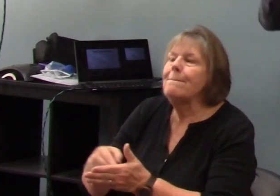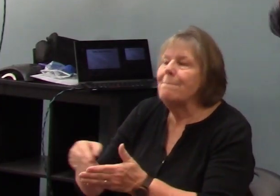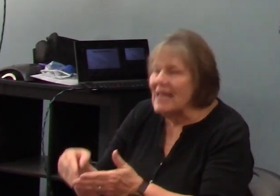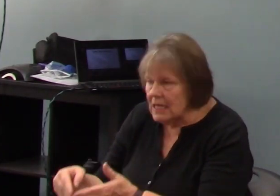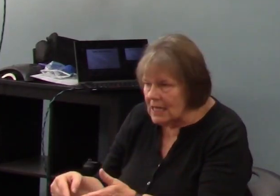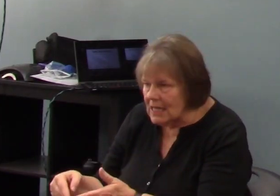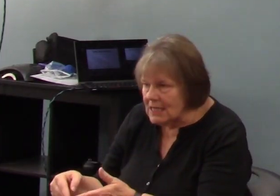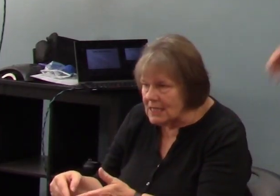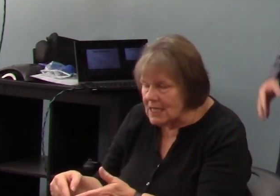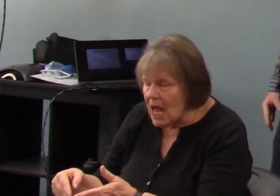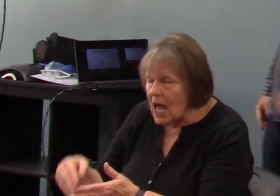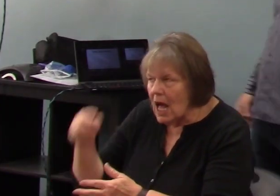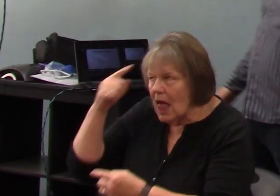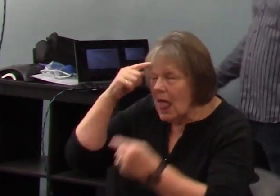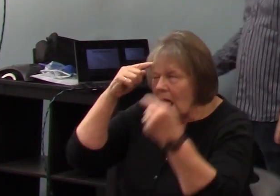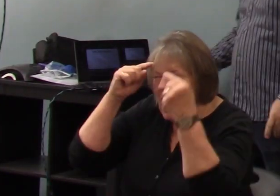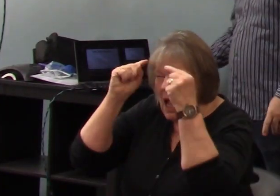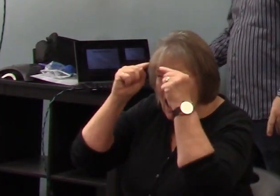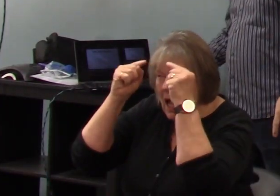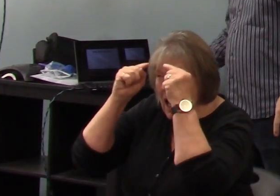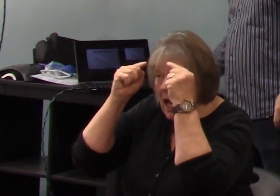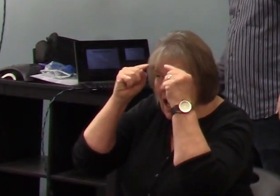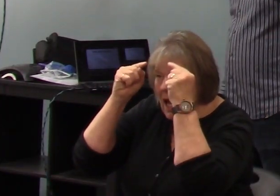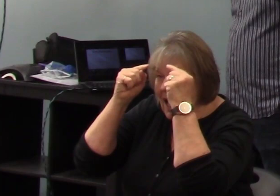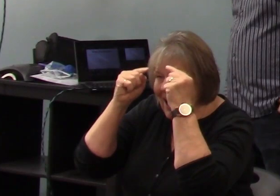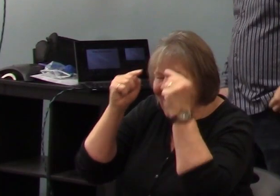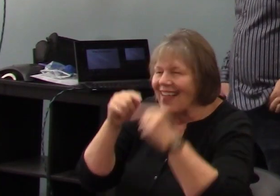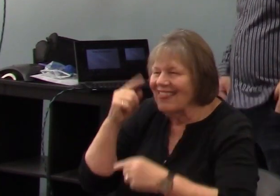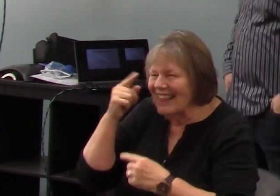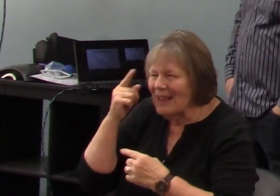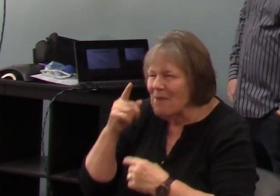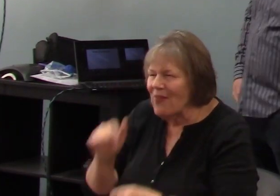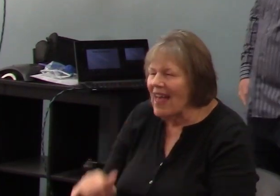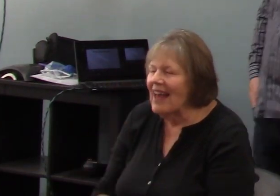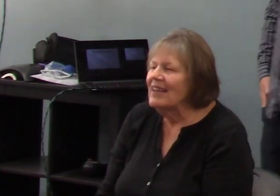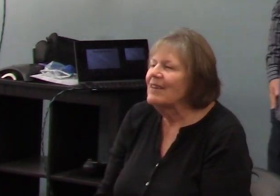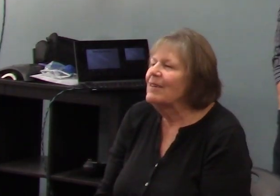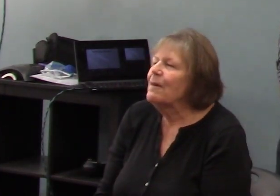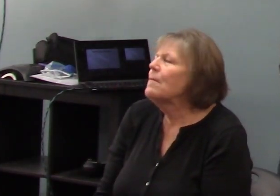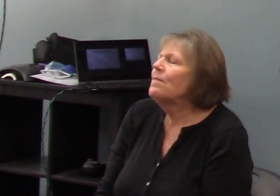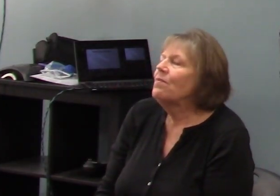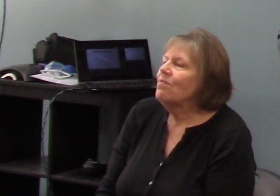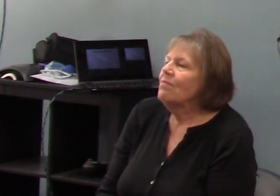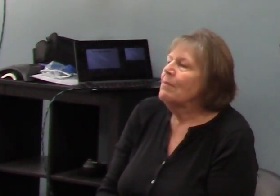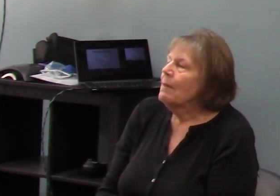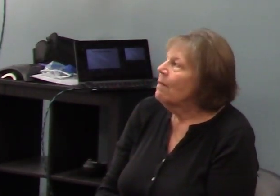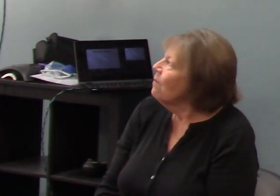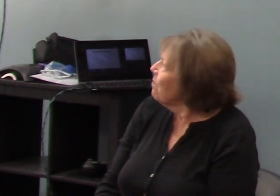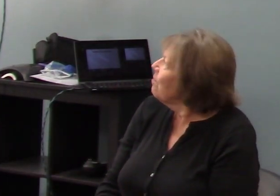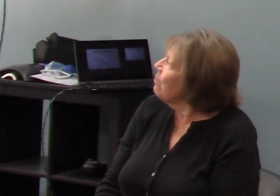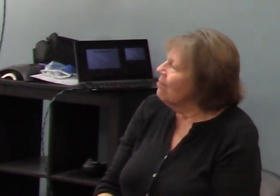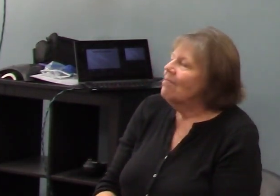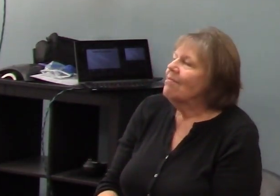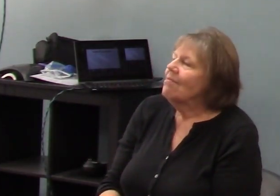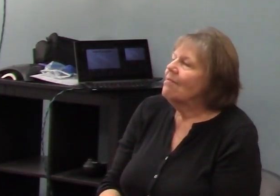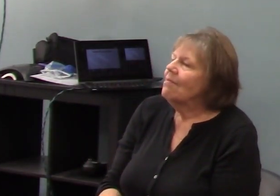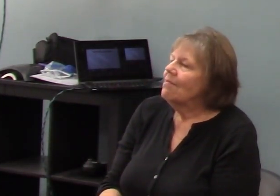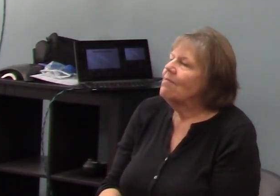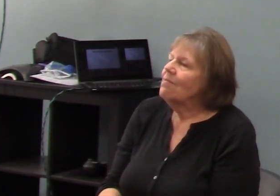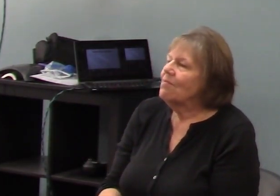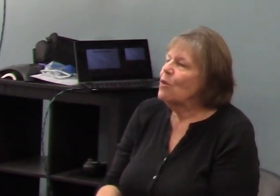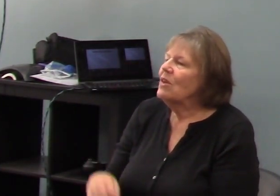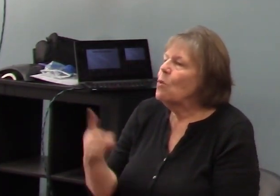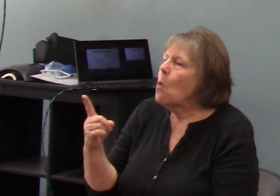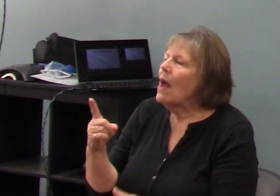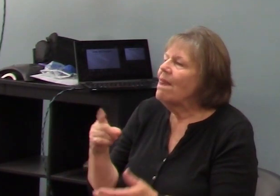My brain starts to hurt after I think about that. All right, so you can see again, there's a trillion again, 1,000 times larger than a